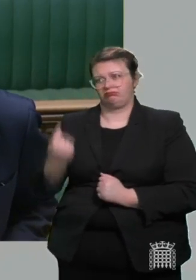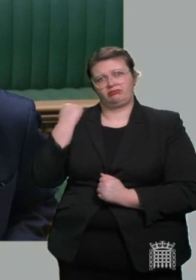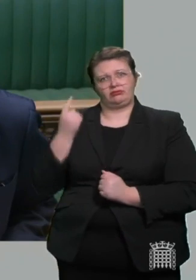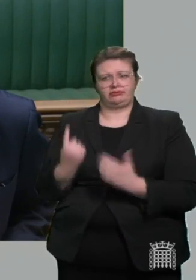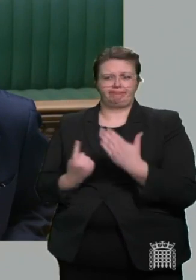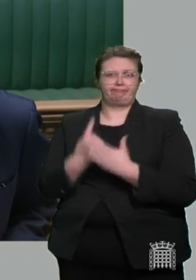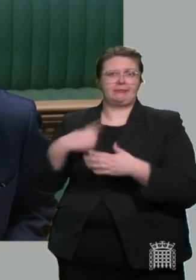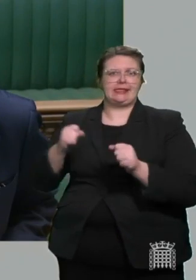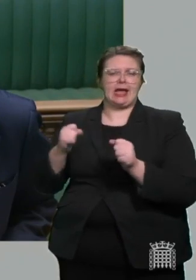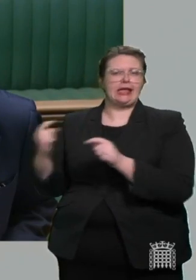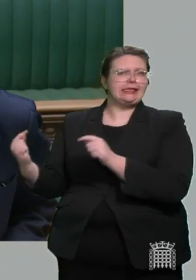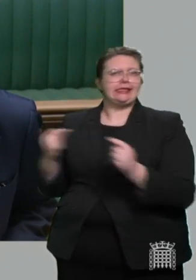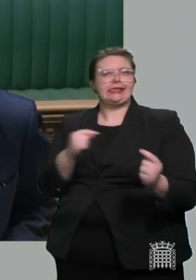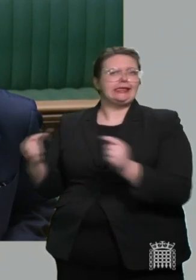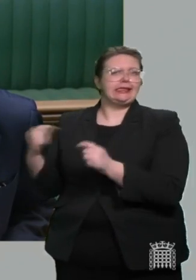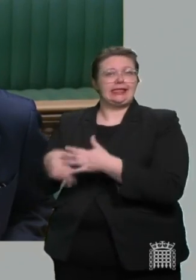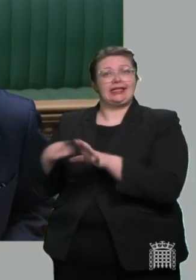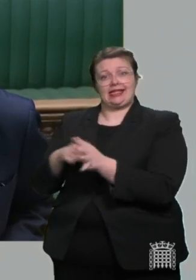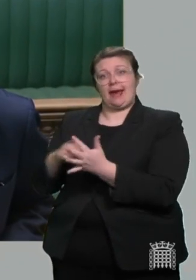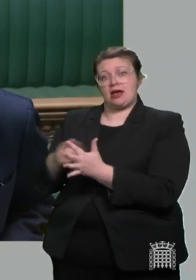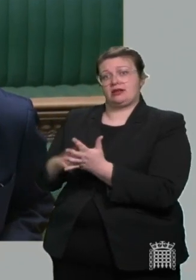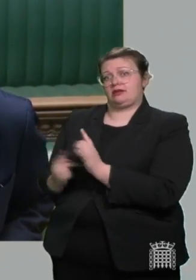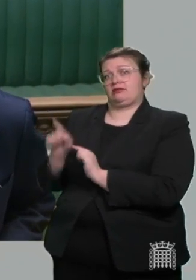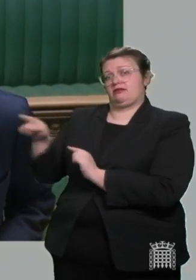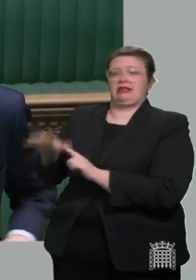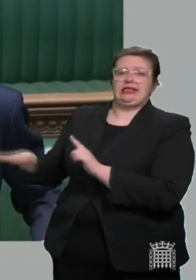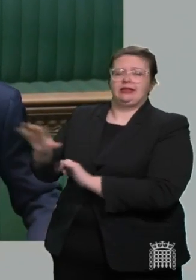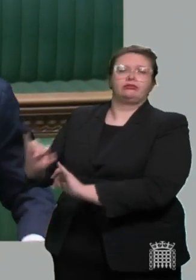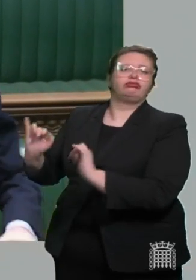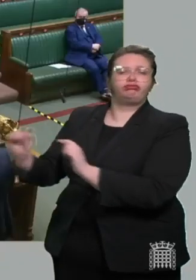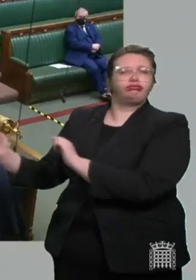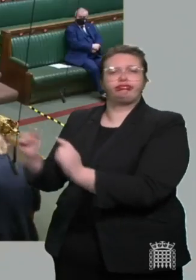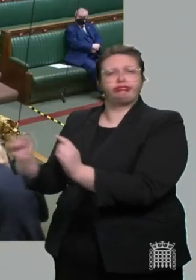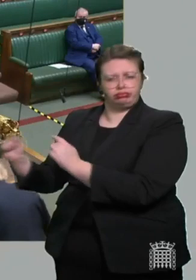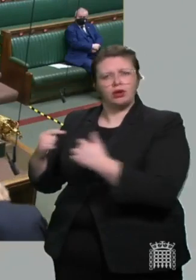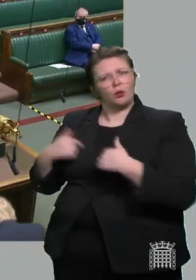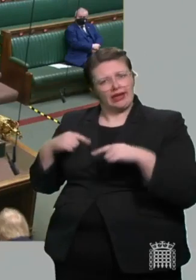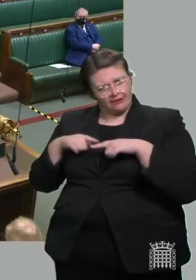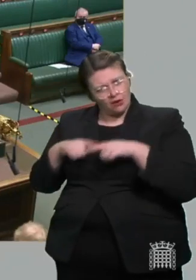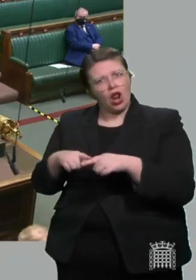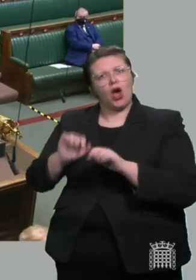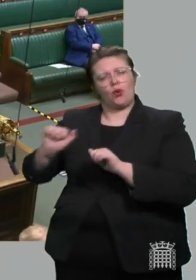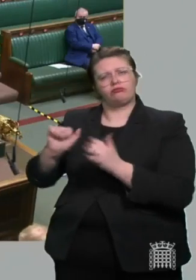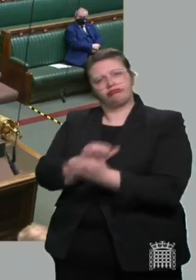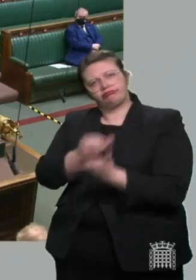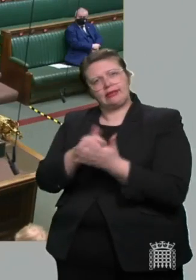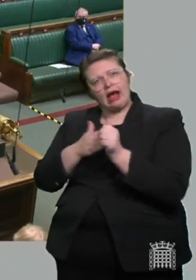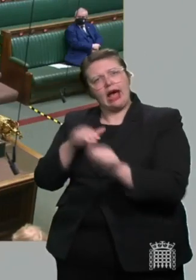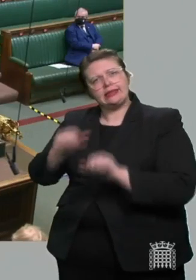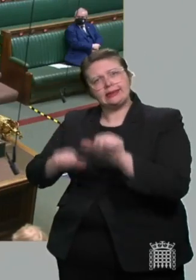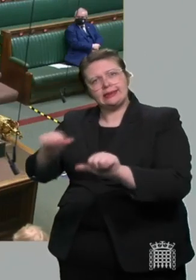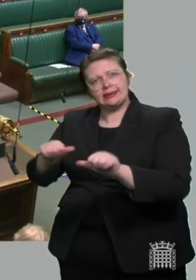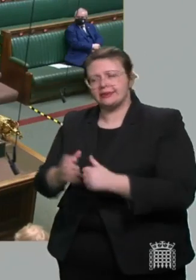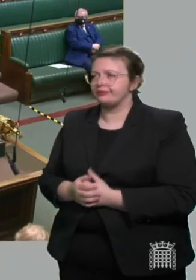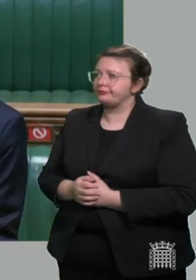consolidated guidance of which he will be well aware. Mr Speaker, the trouble